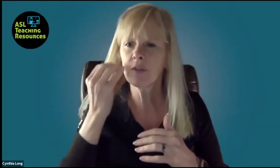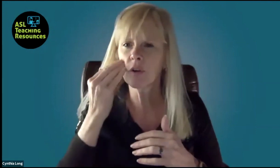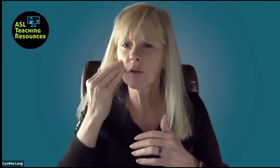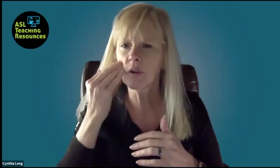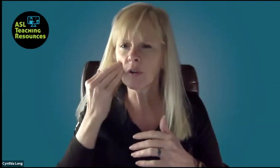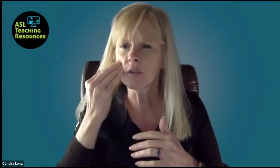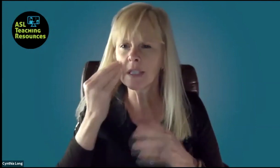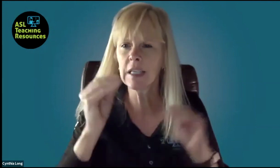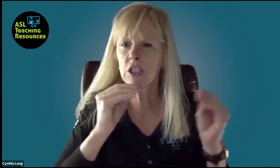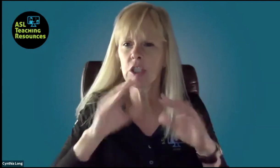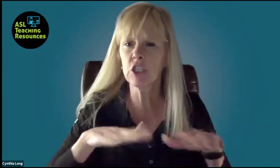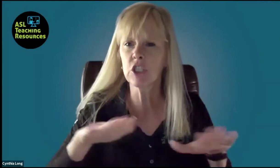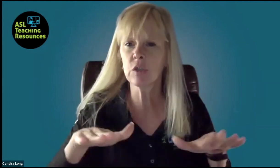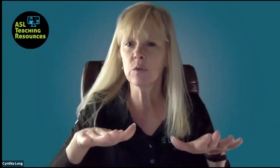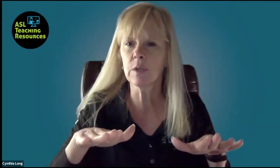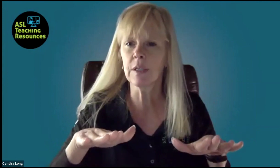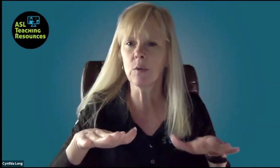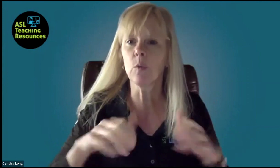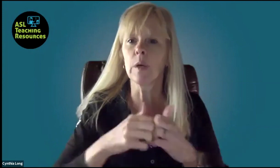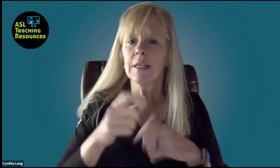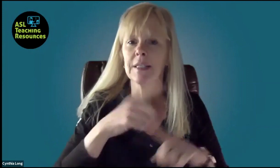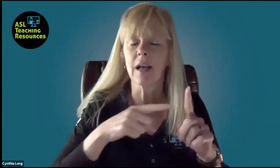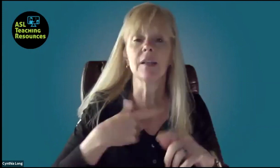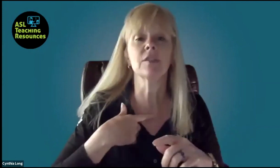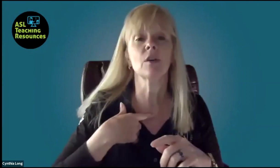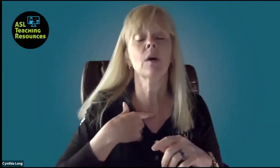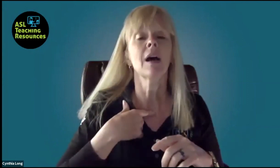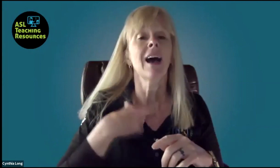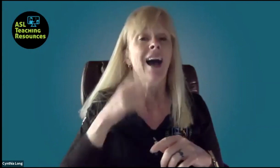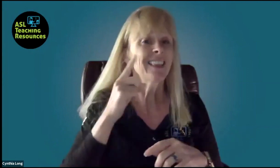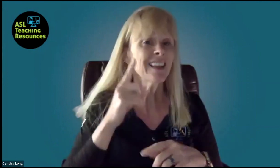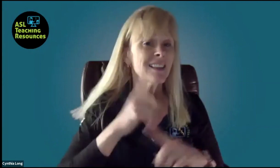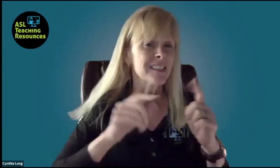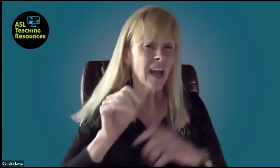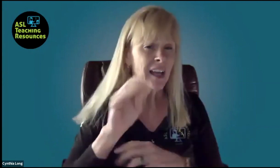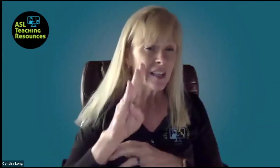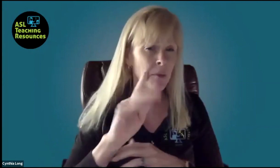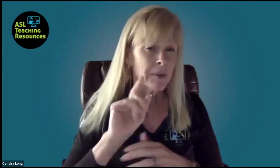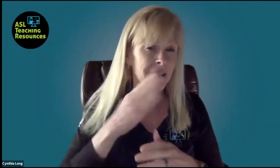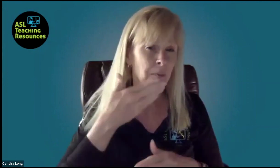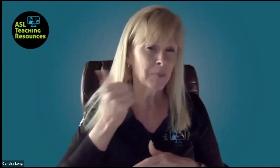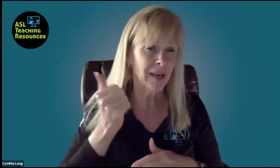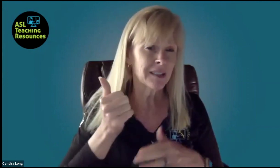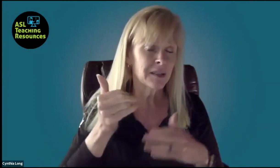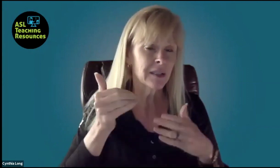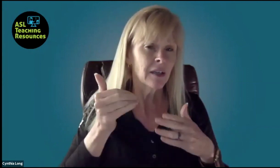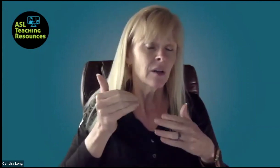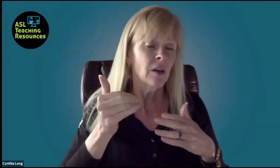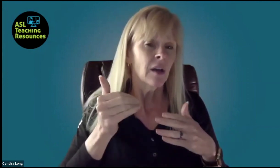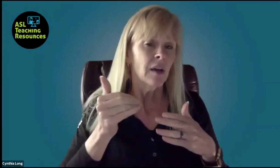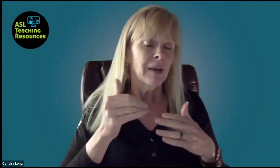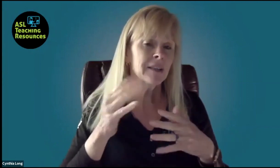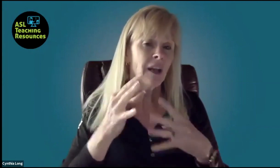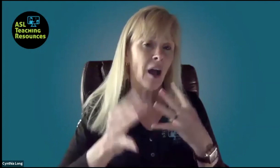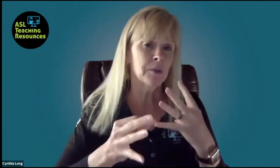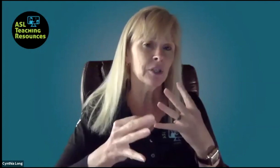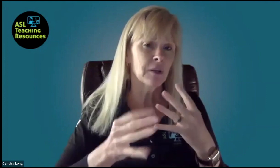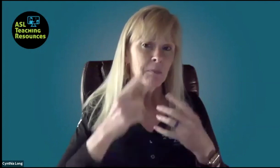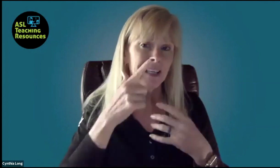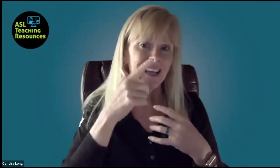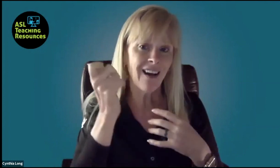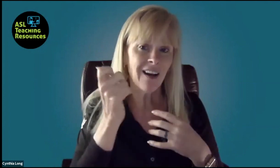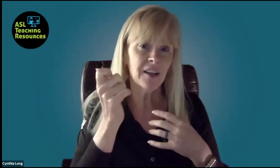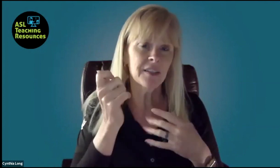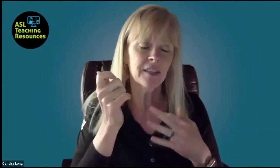don't know if you're teaching children with signs. So I think the sign club is the best